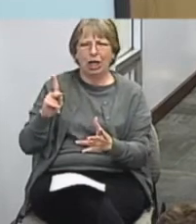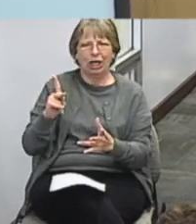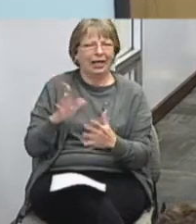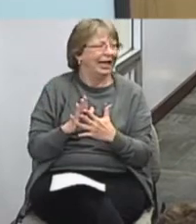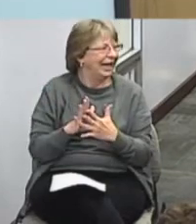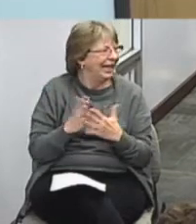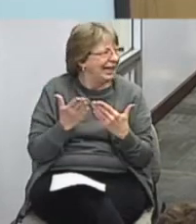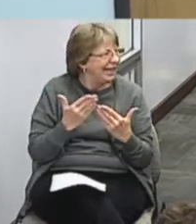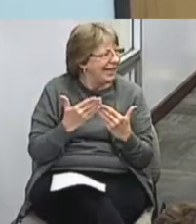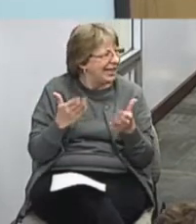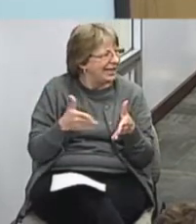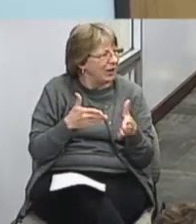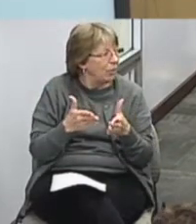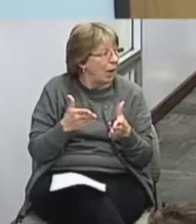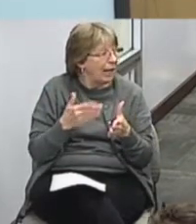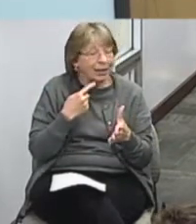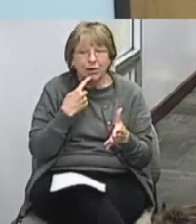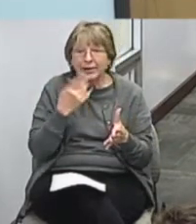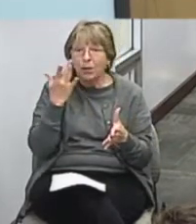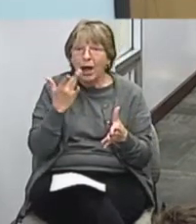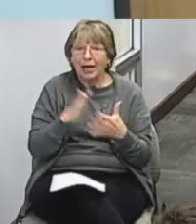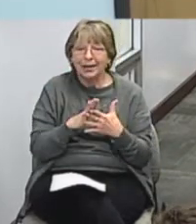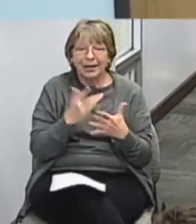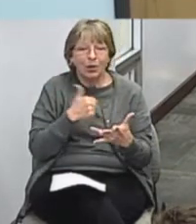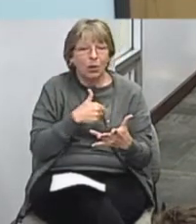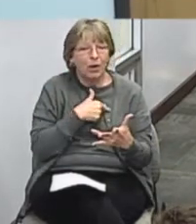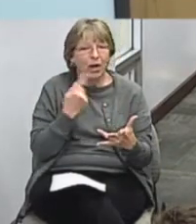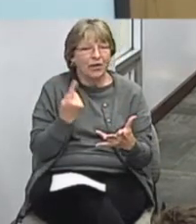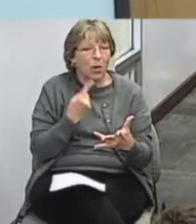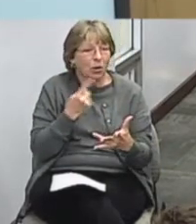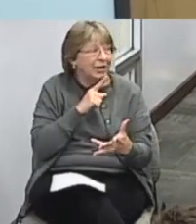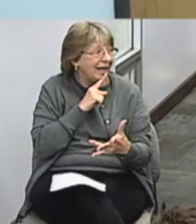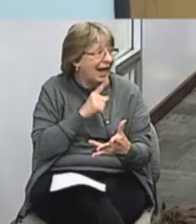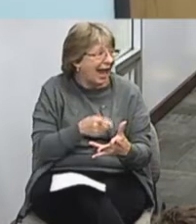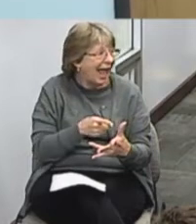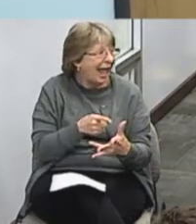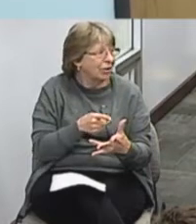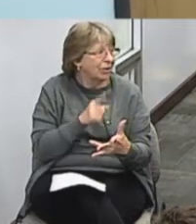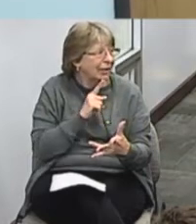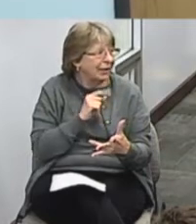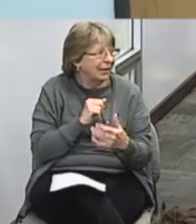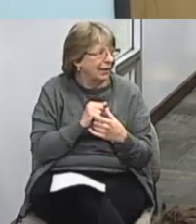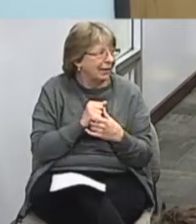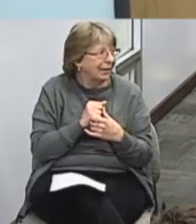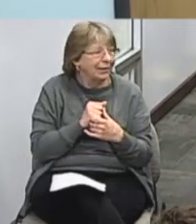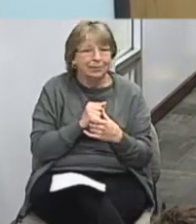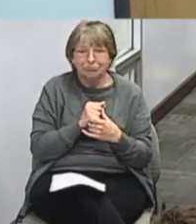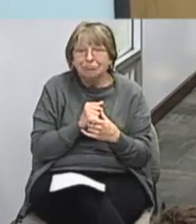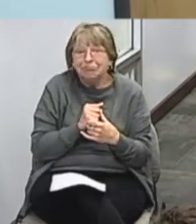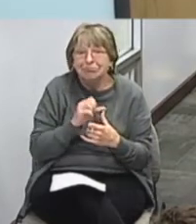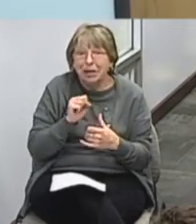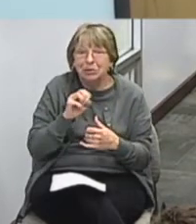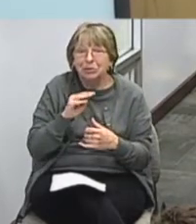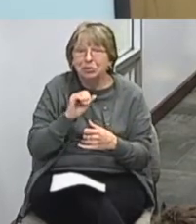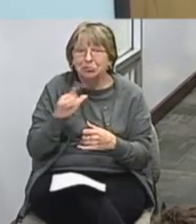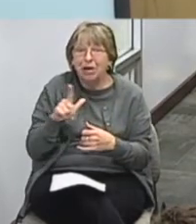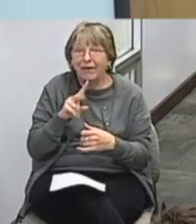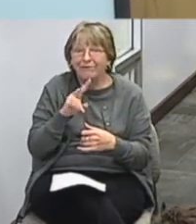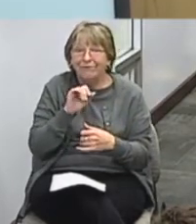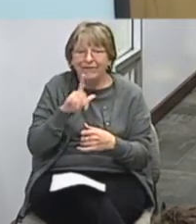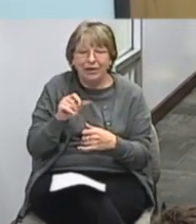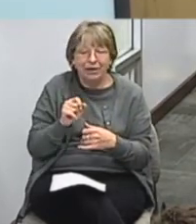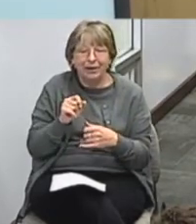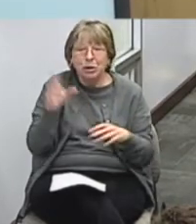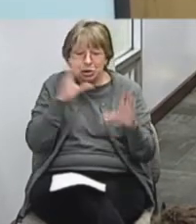to say why is because we are the only actual real Smallville, Kansas. If you do a Google search on